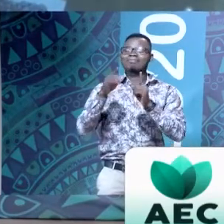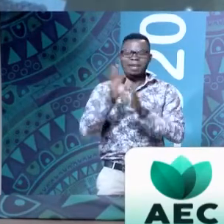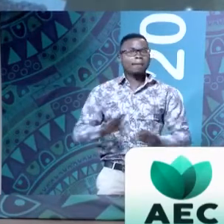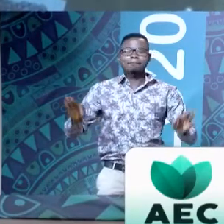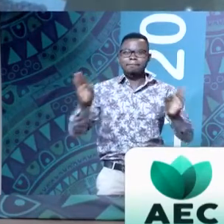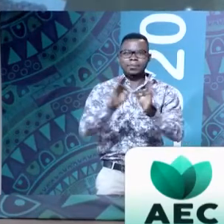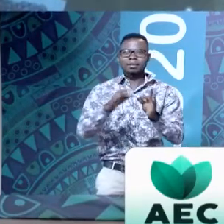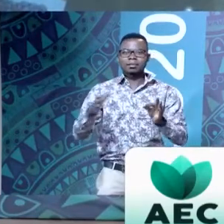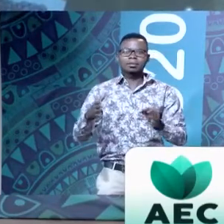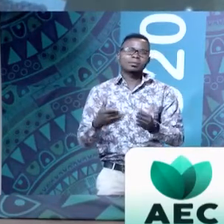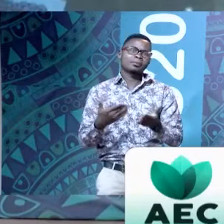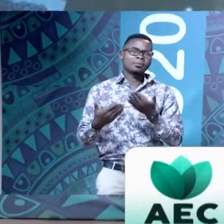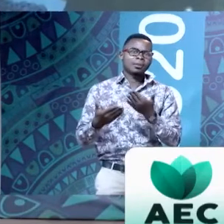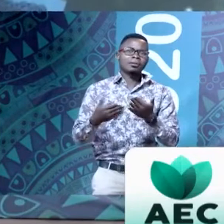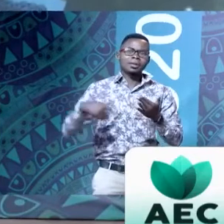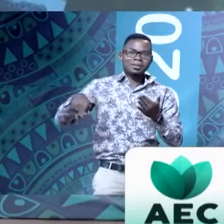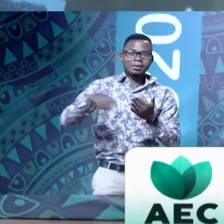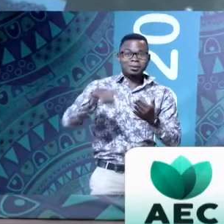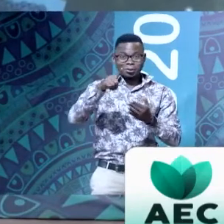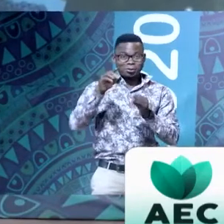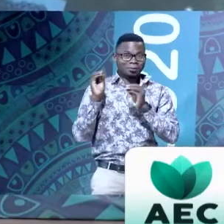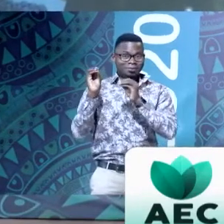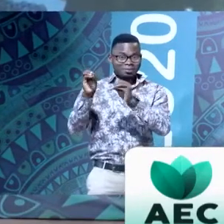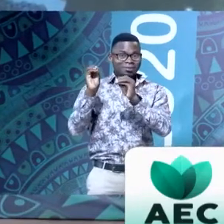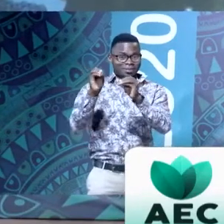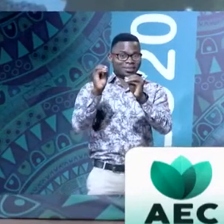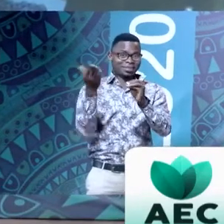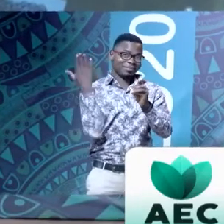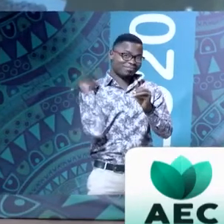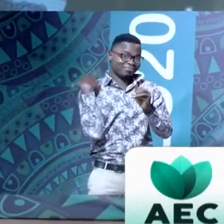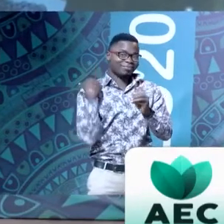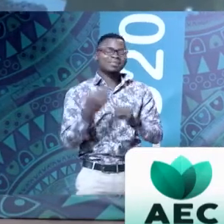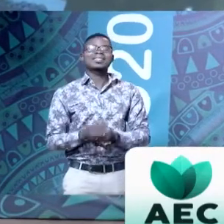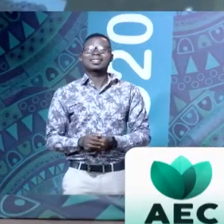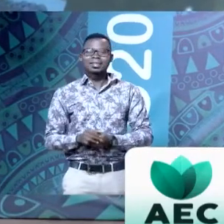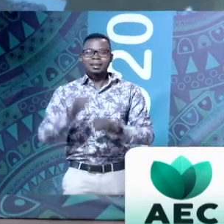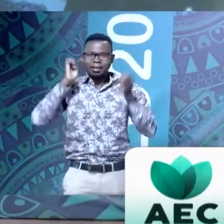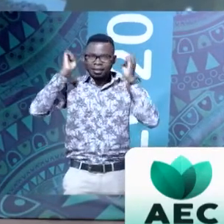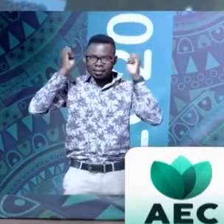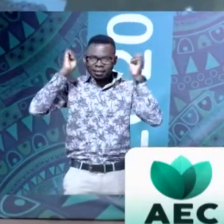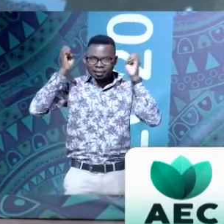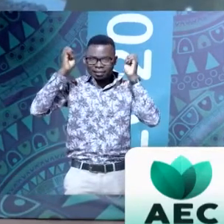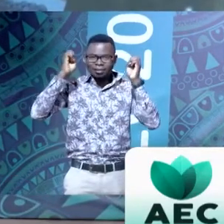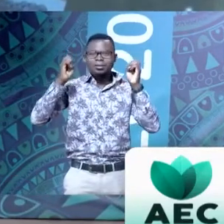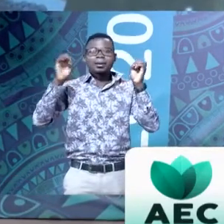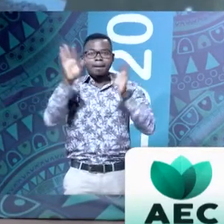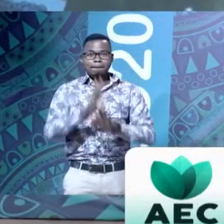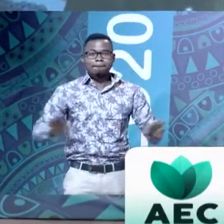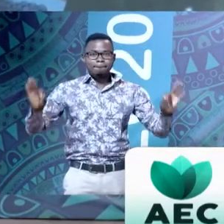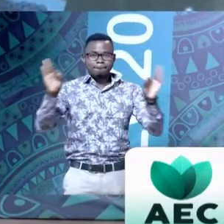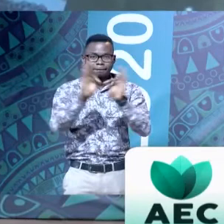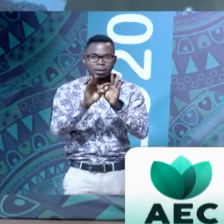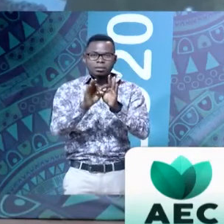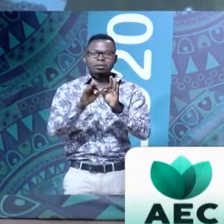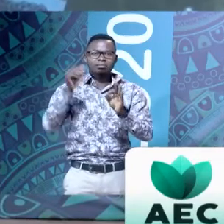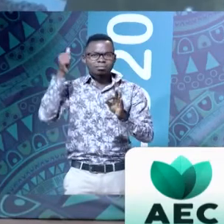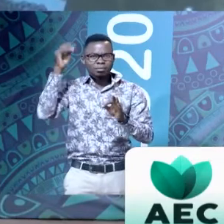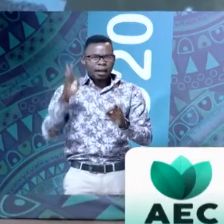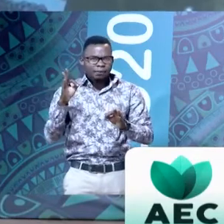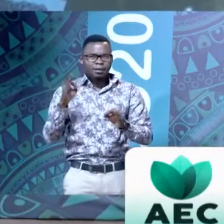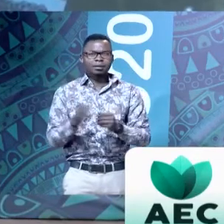from your background as a school teacher. If indeed the educational curricula in Africa